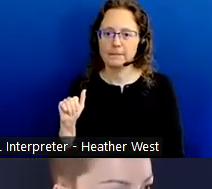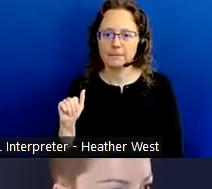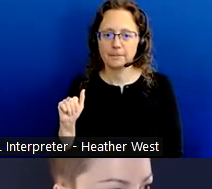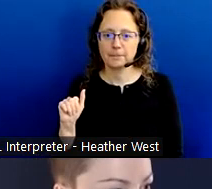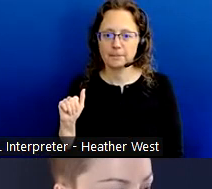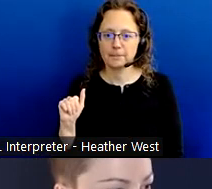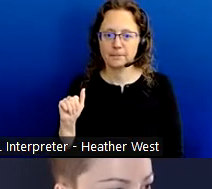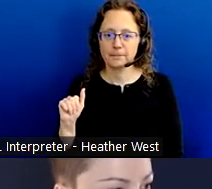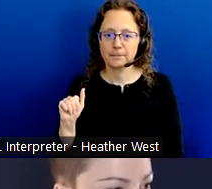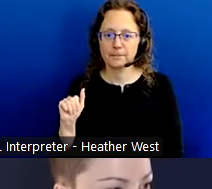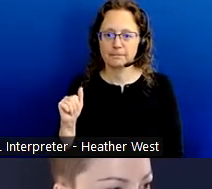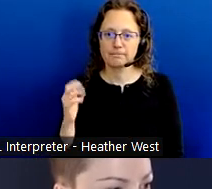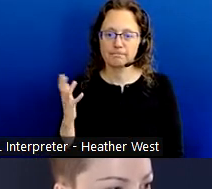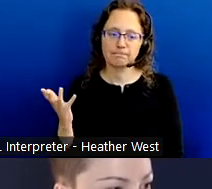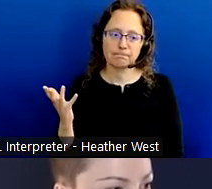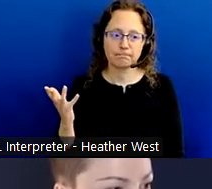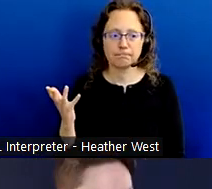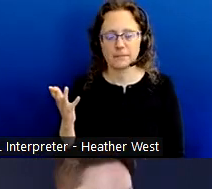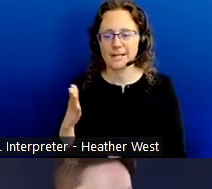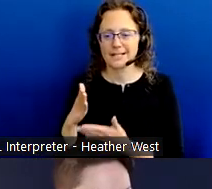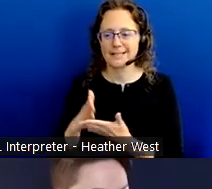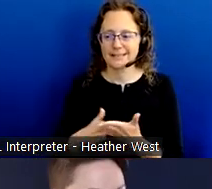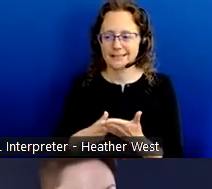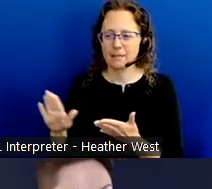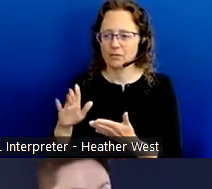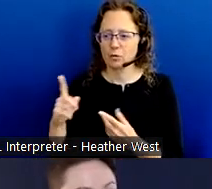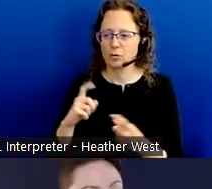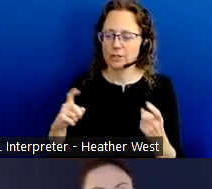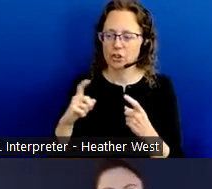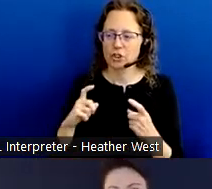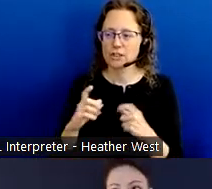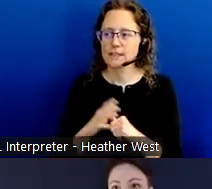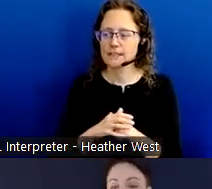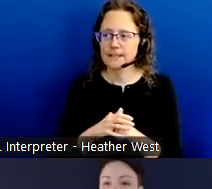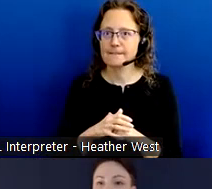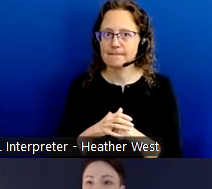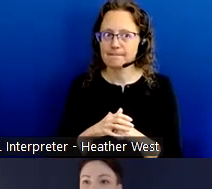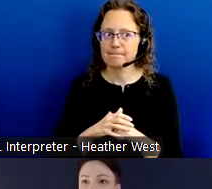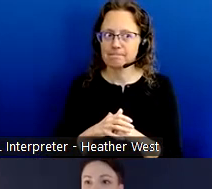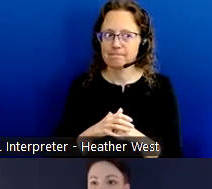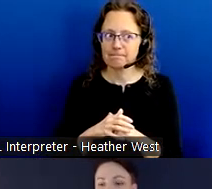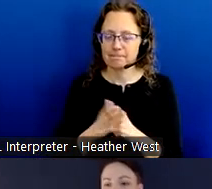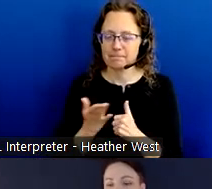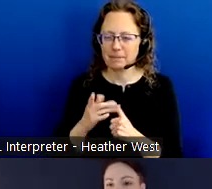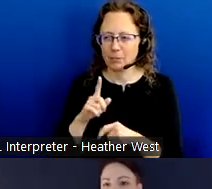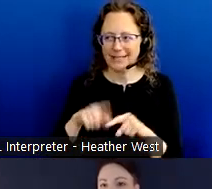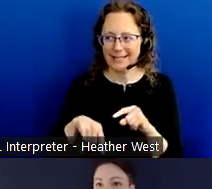You know, some of these questions that we can't answer in this